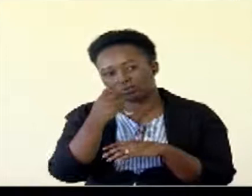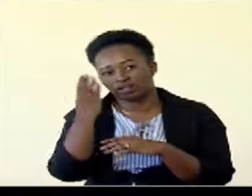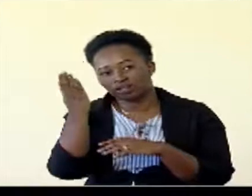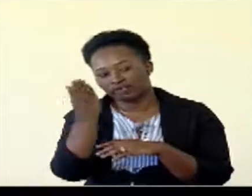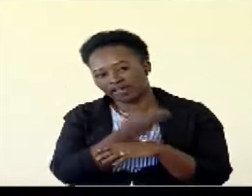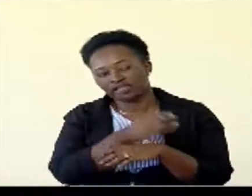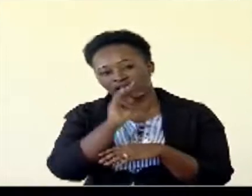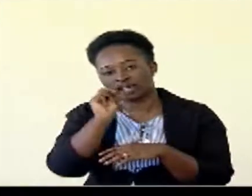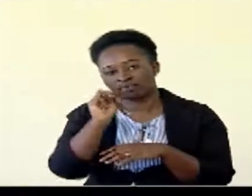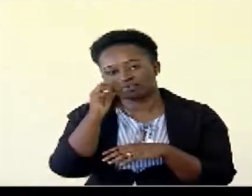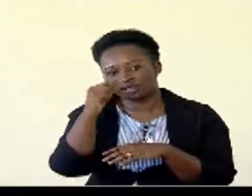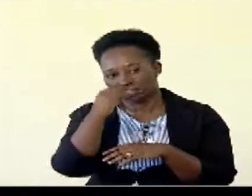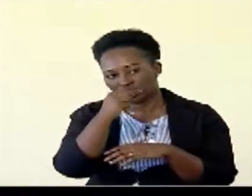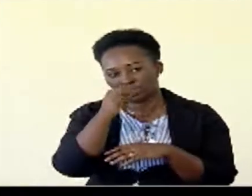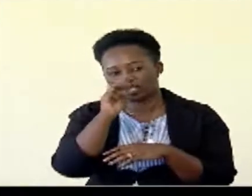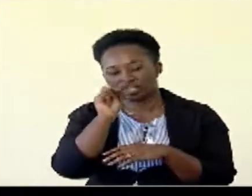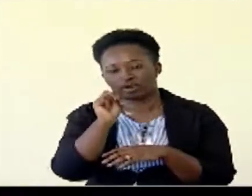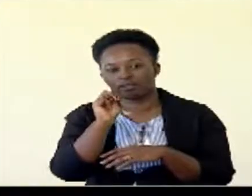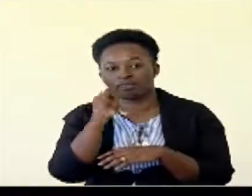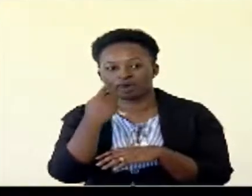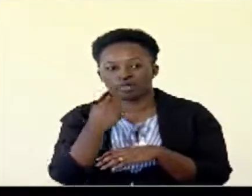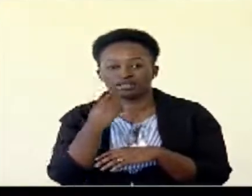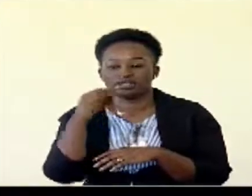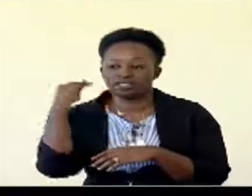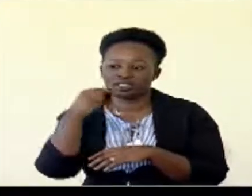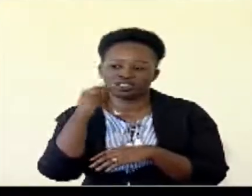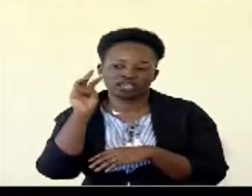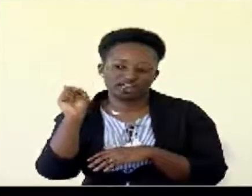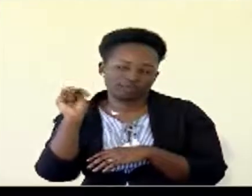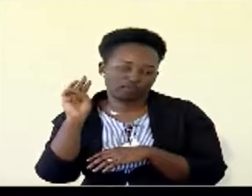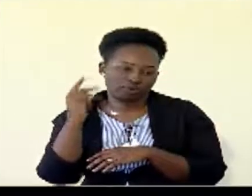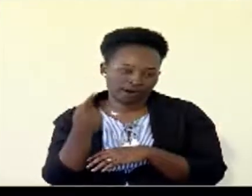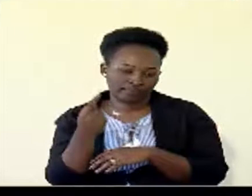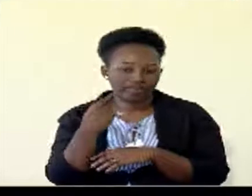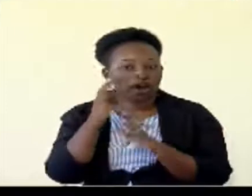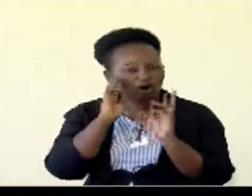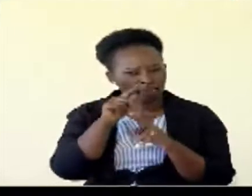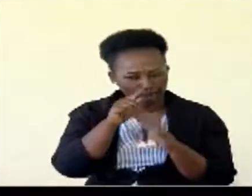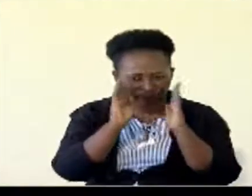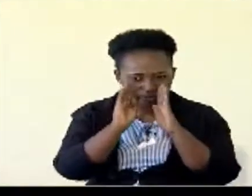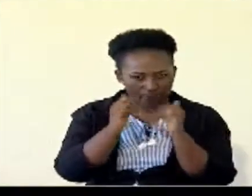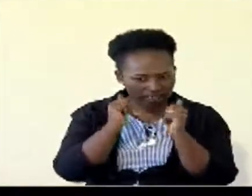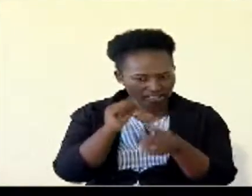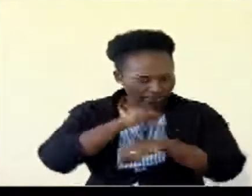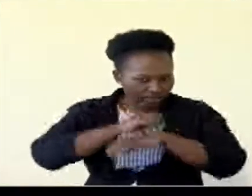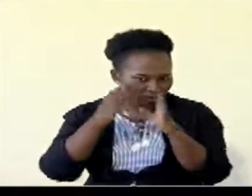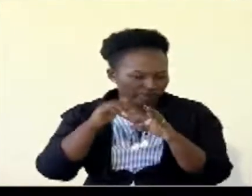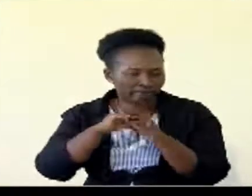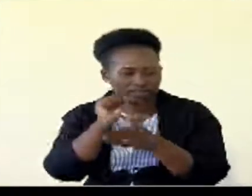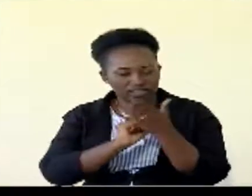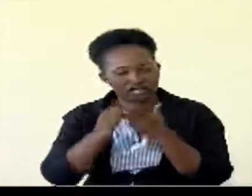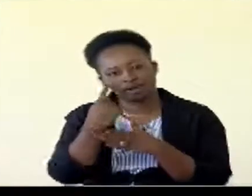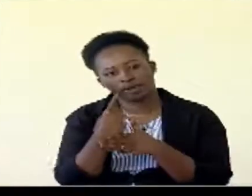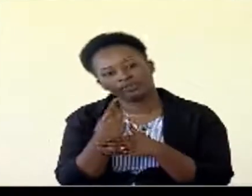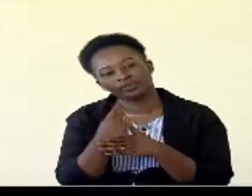M1, divide this side also by G M1. I hope you are following, students of senior 1.